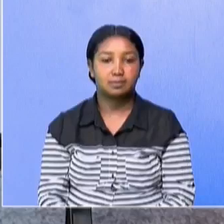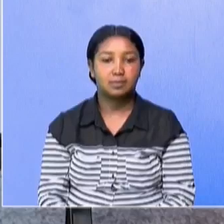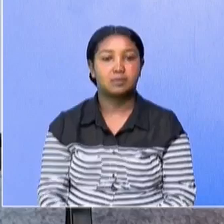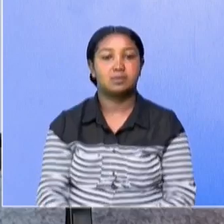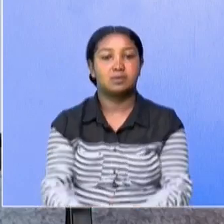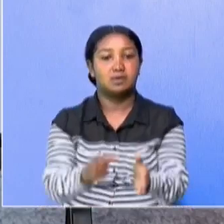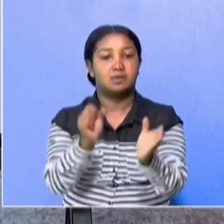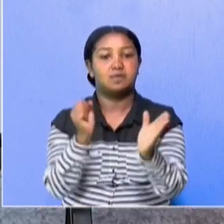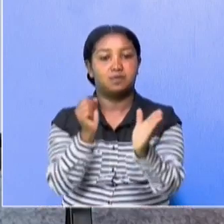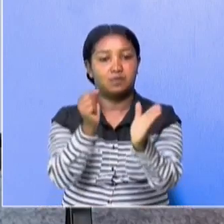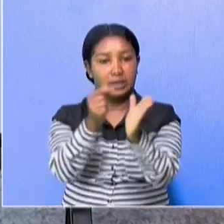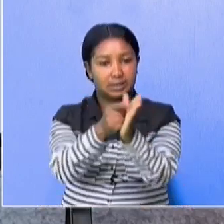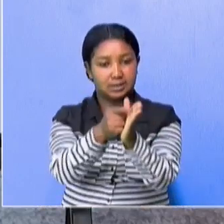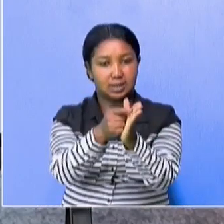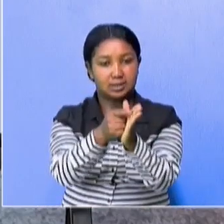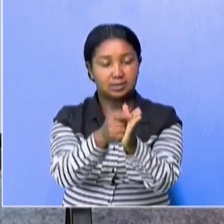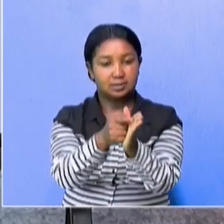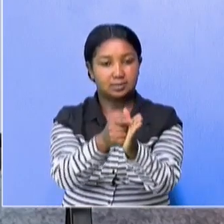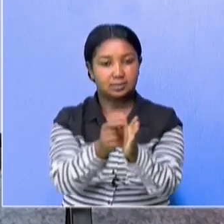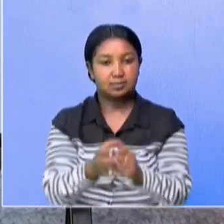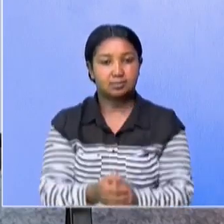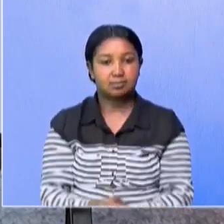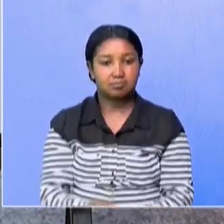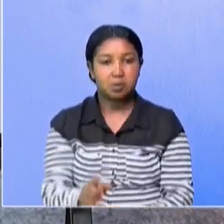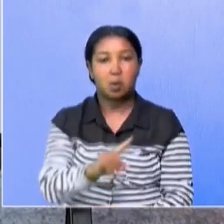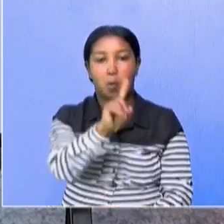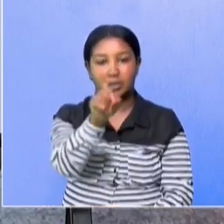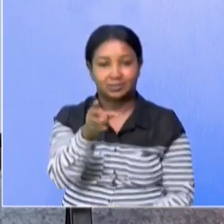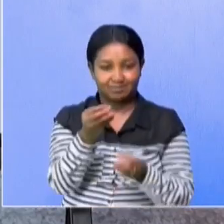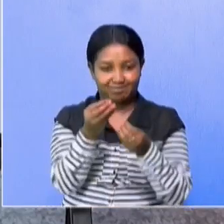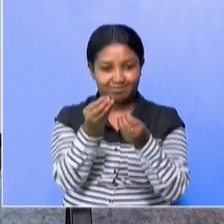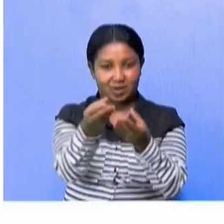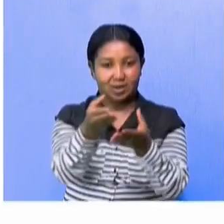For instance, I'm going to ask you some question.